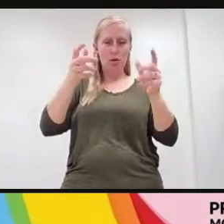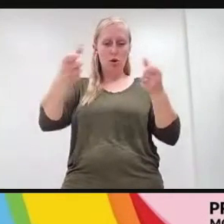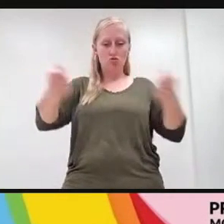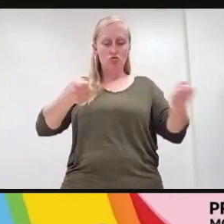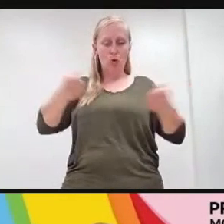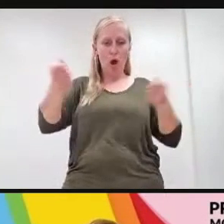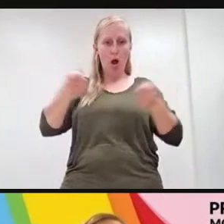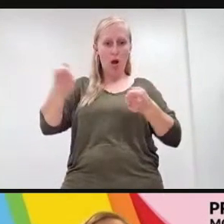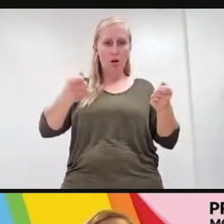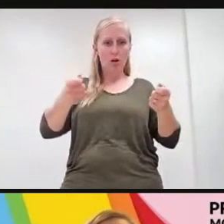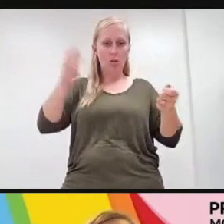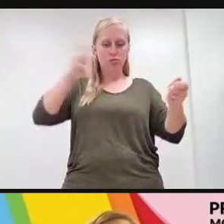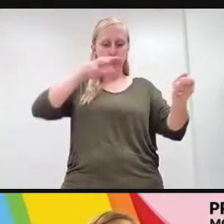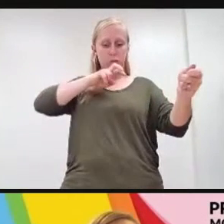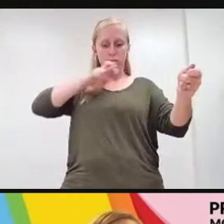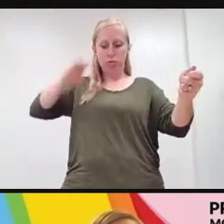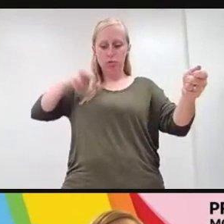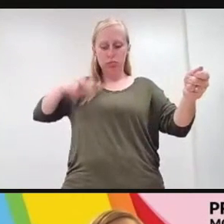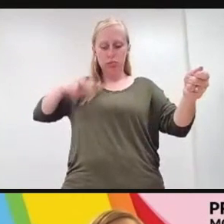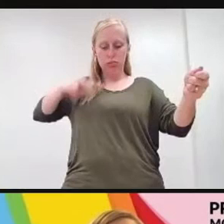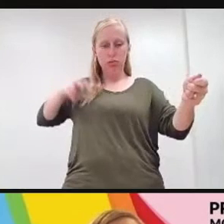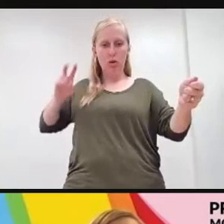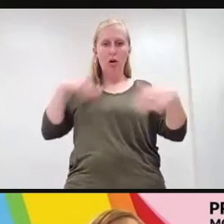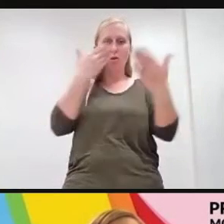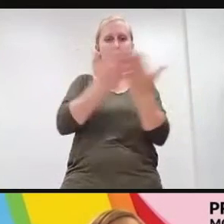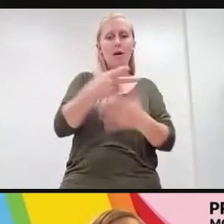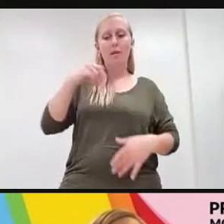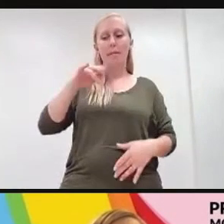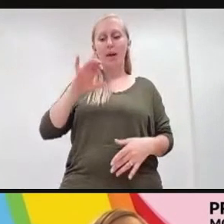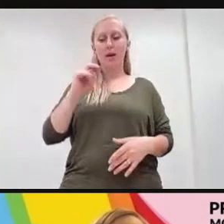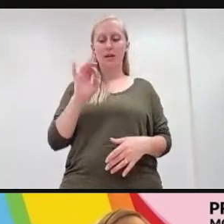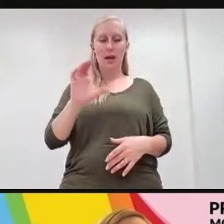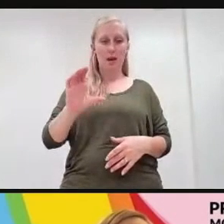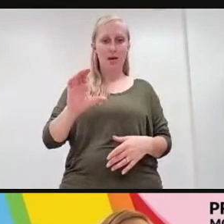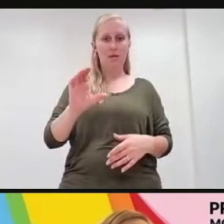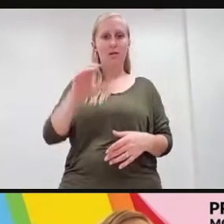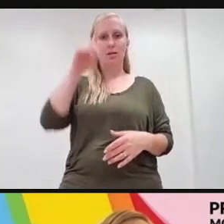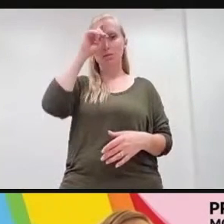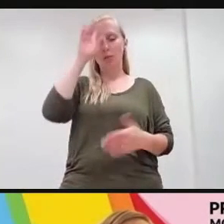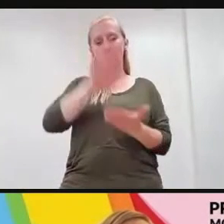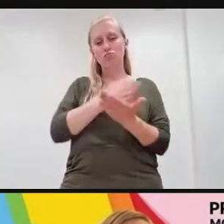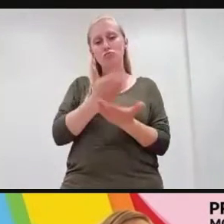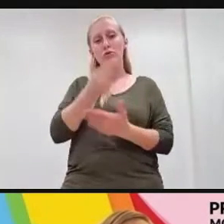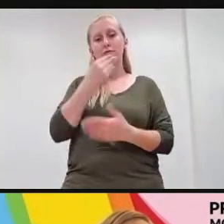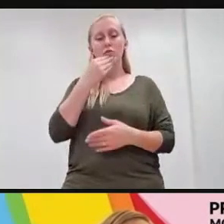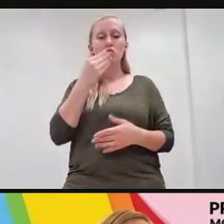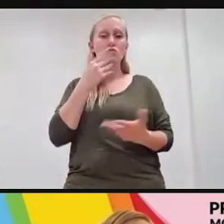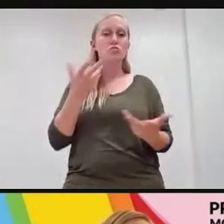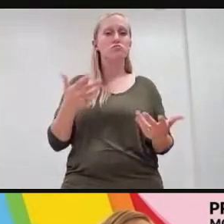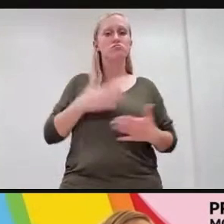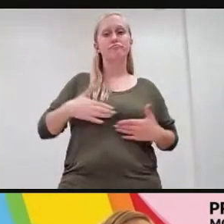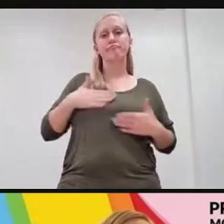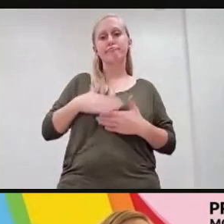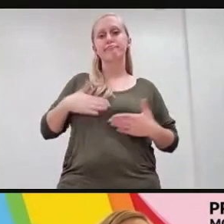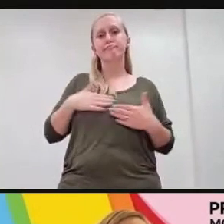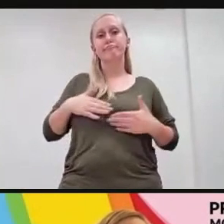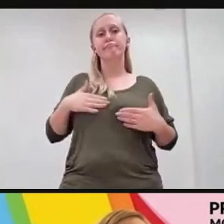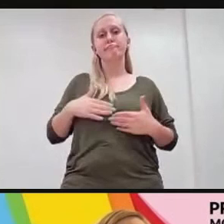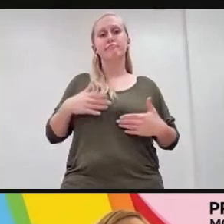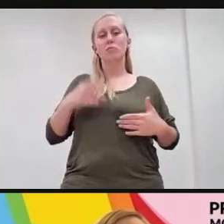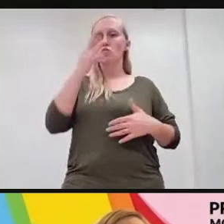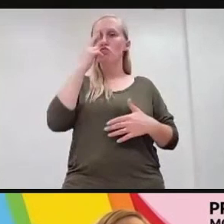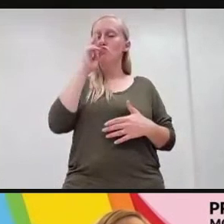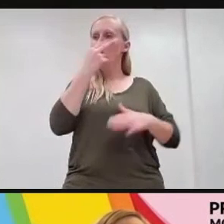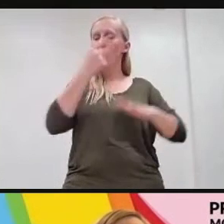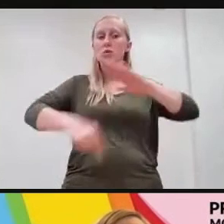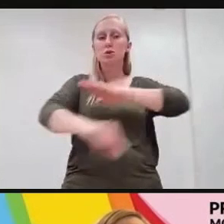on a picnic to Taj Mahal. So we like summer, and then we'll cook food, and there's some nice rose garden outside.